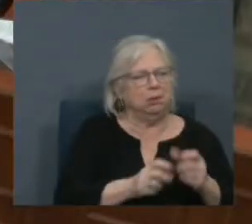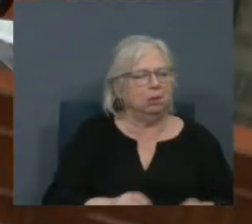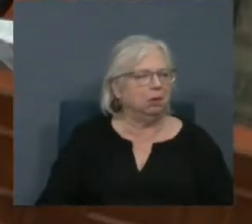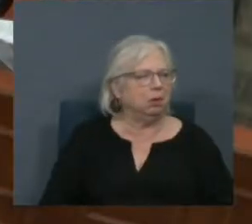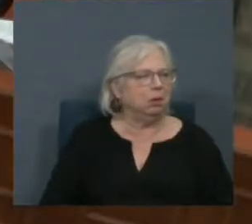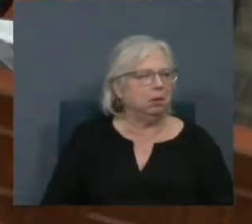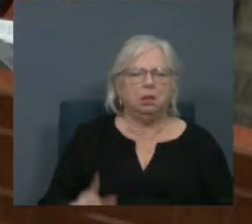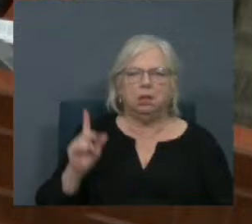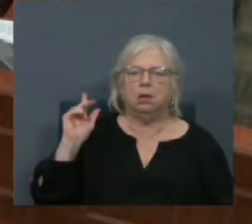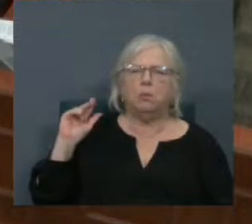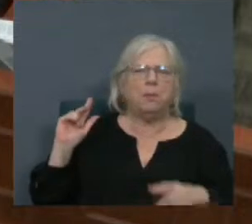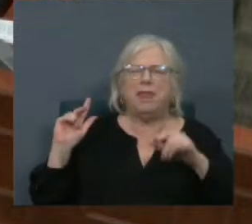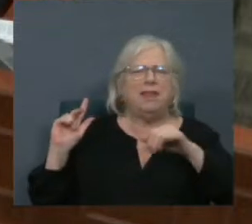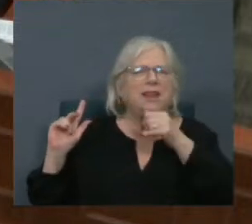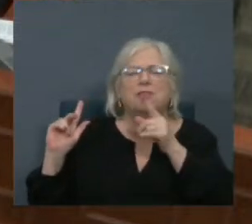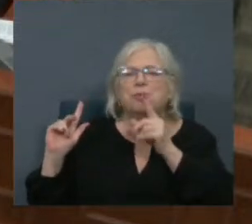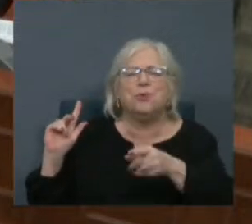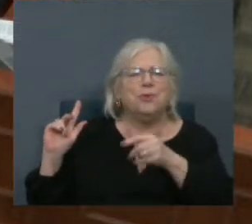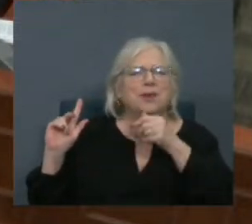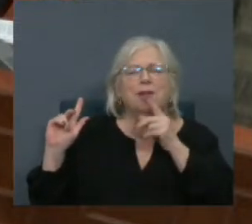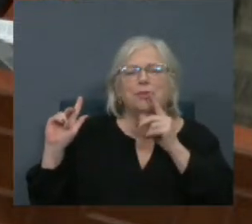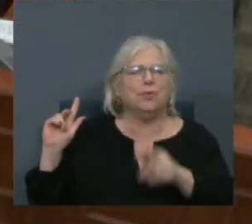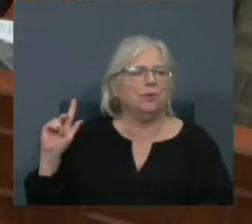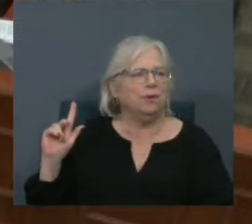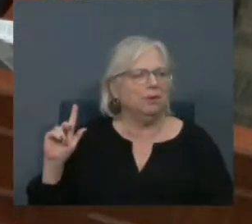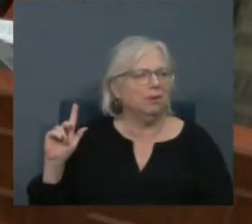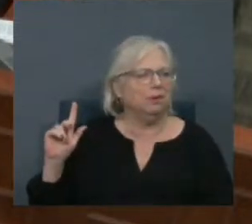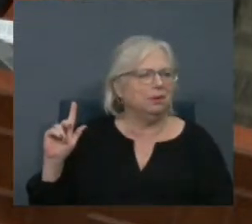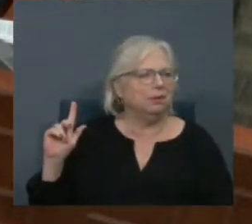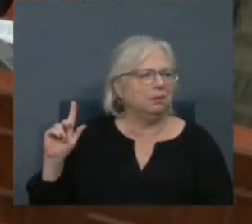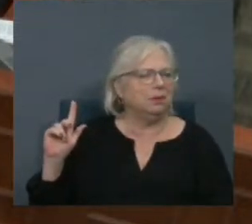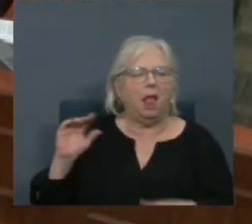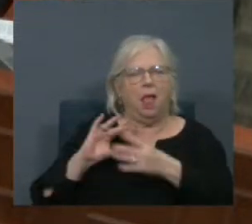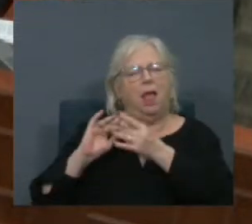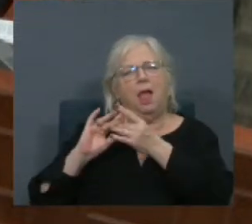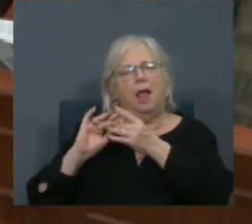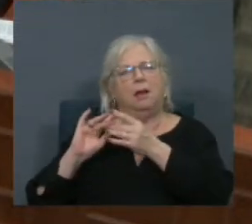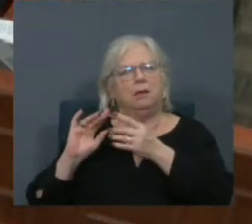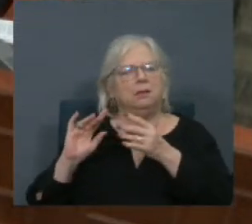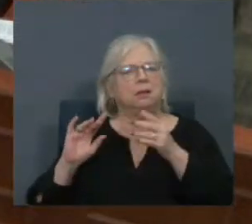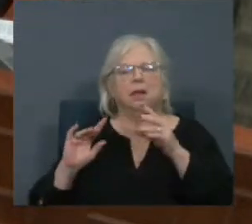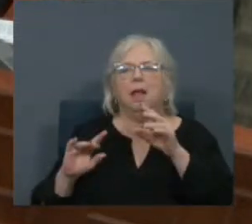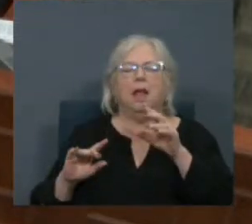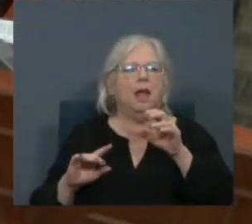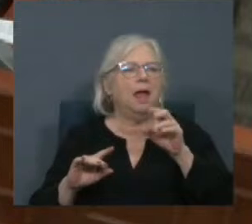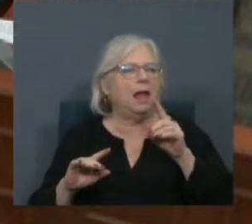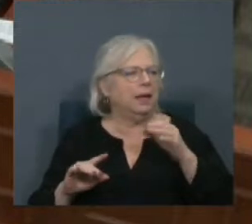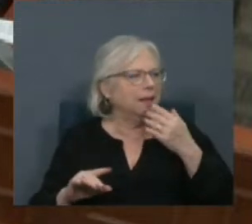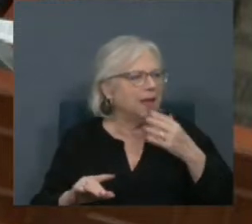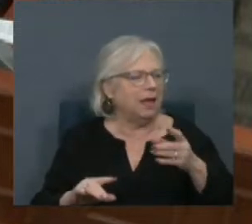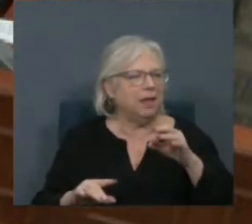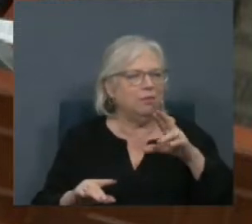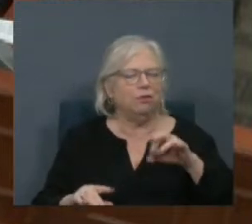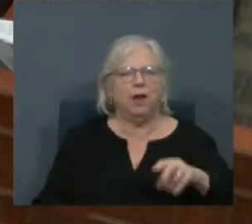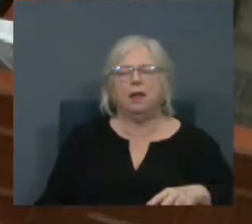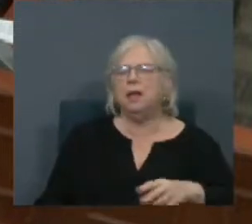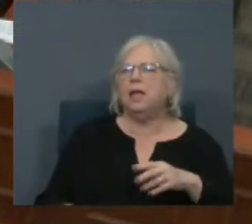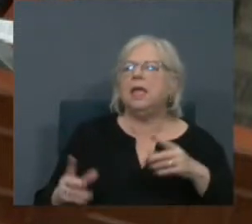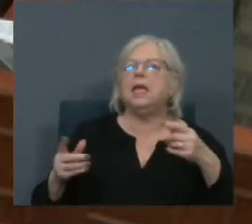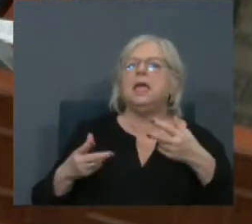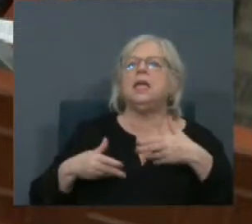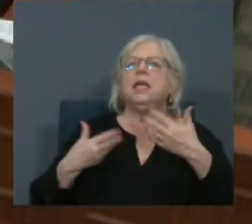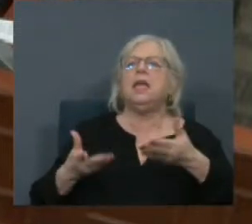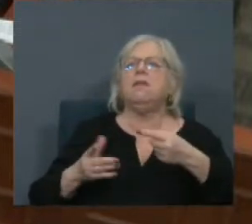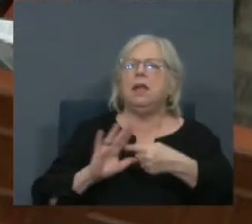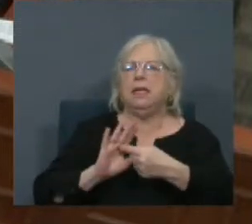That's not true. That's not true. That's not true. Give an example. There's even an example. Thank you, Brad. Give an example of an accident.